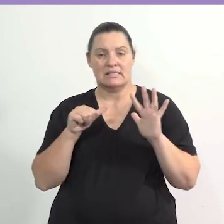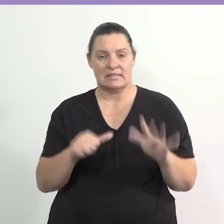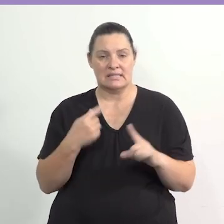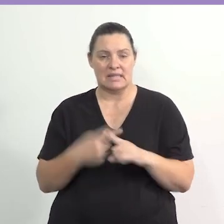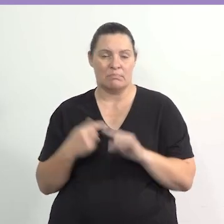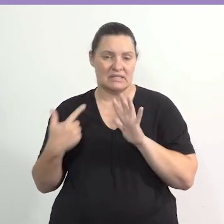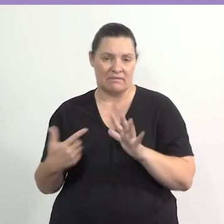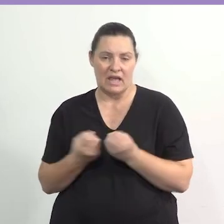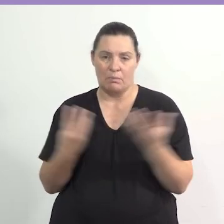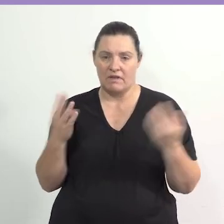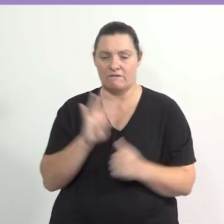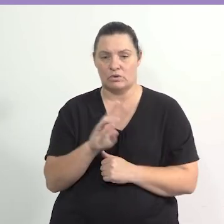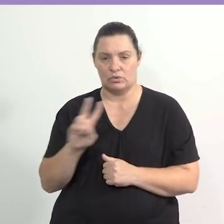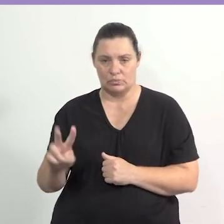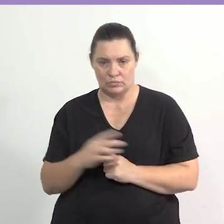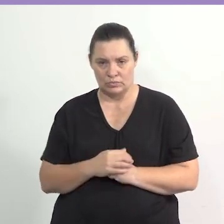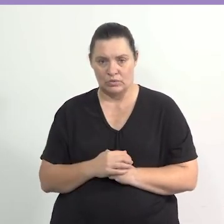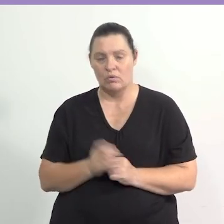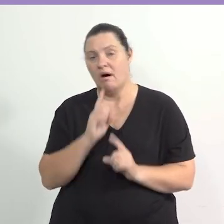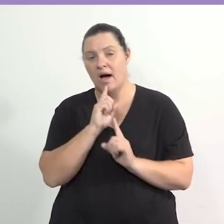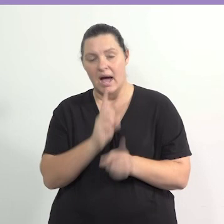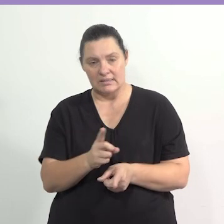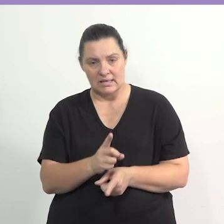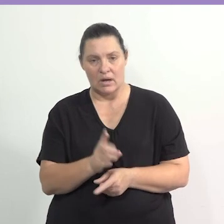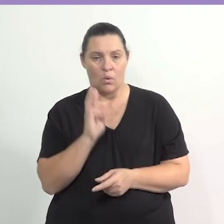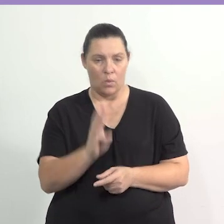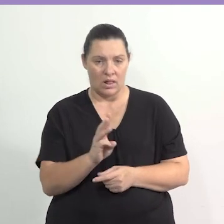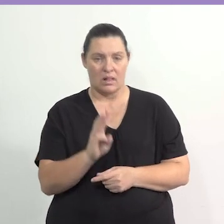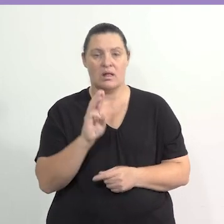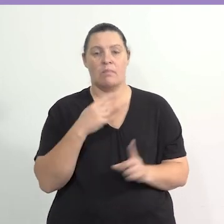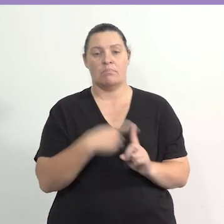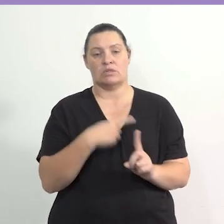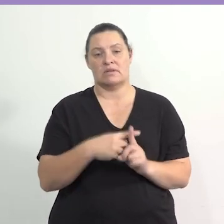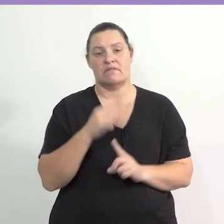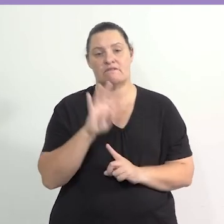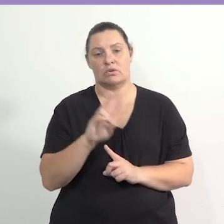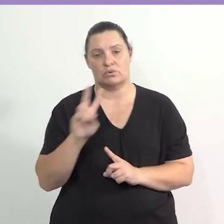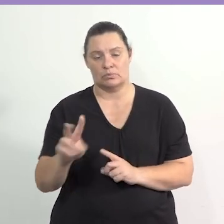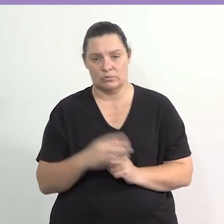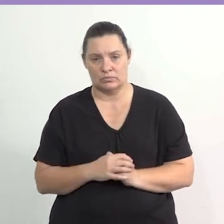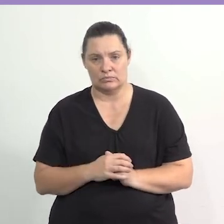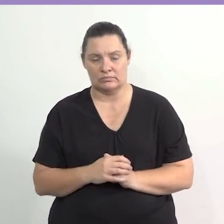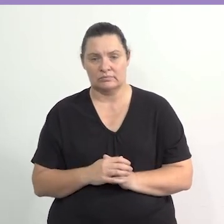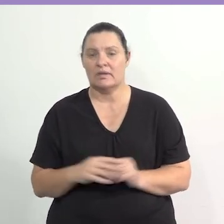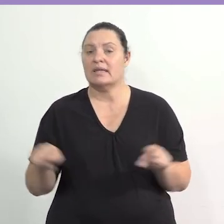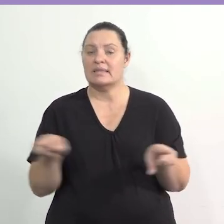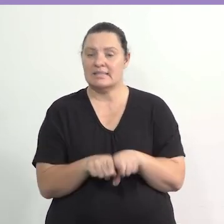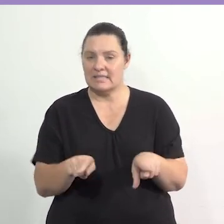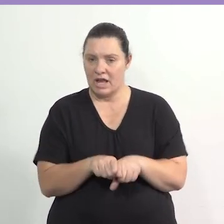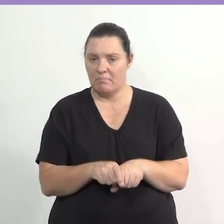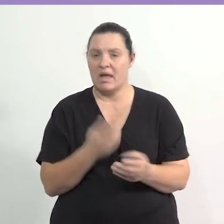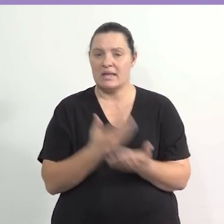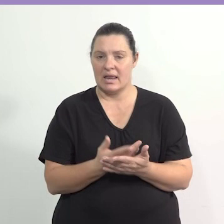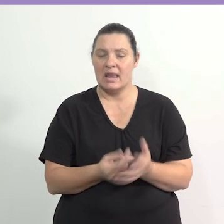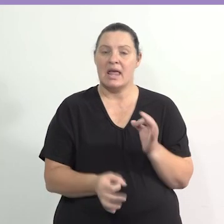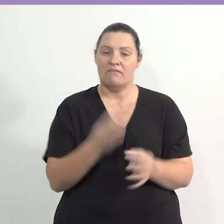And 6 times 7 is 42. So our answer will be a positive 42. The same